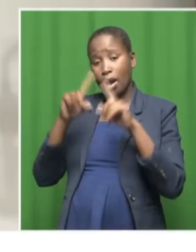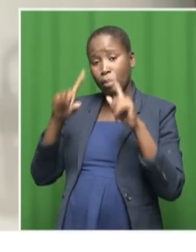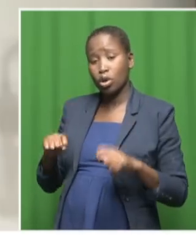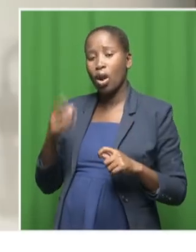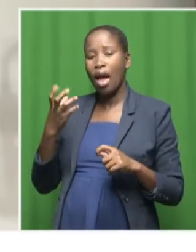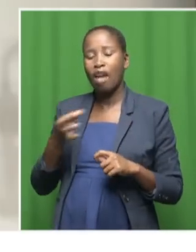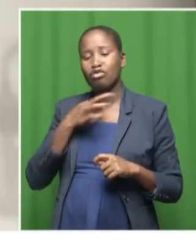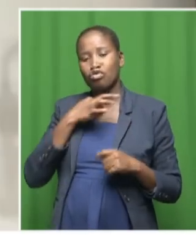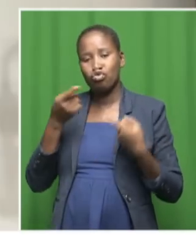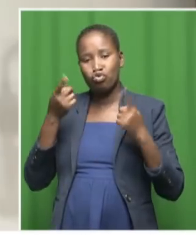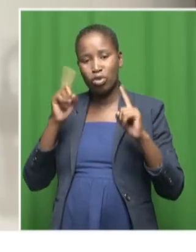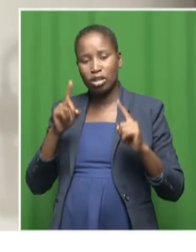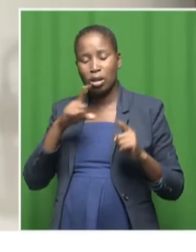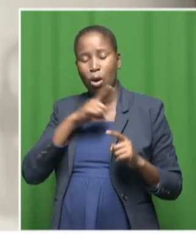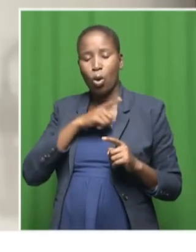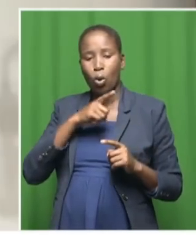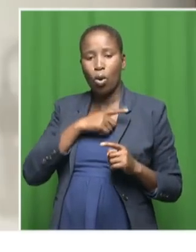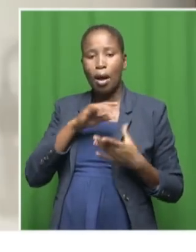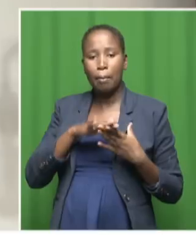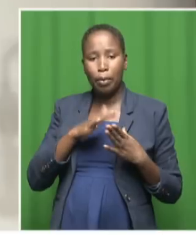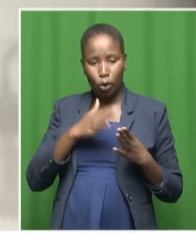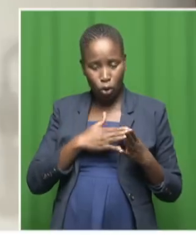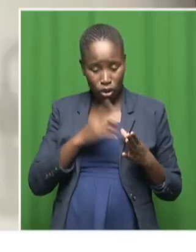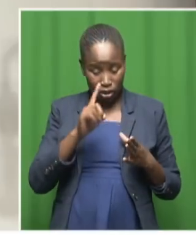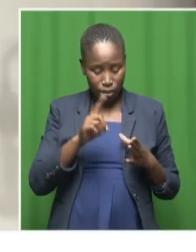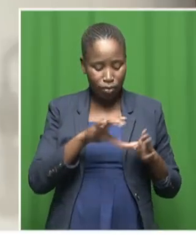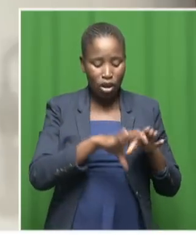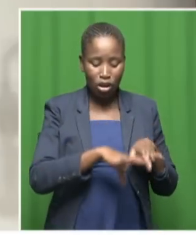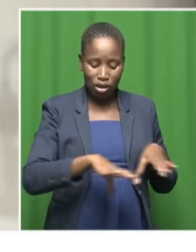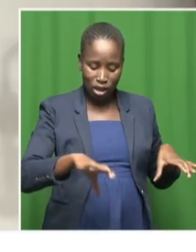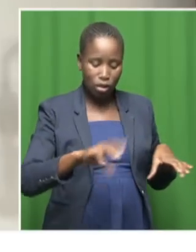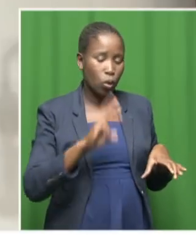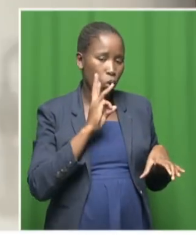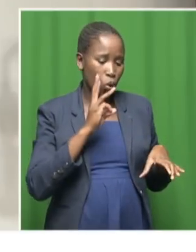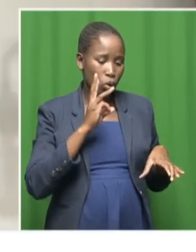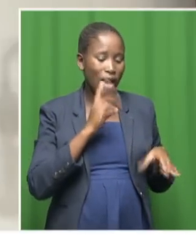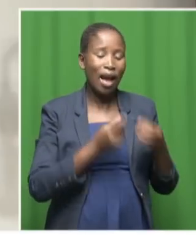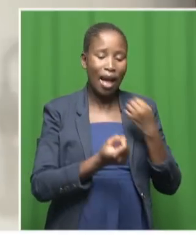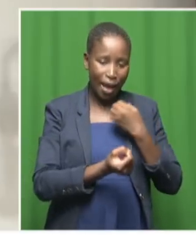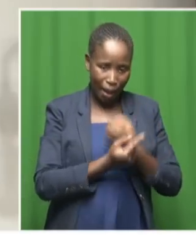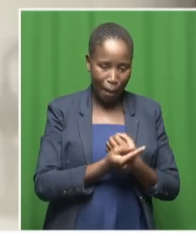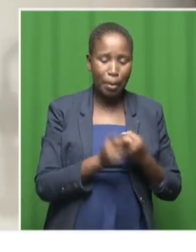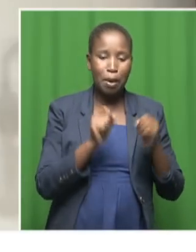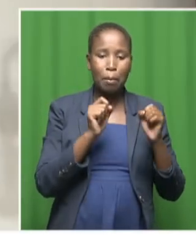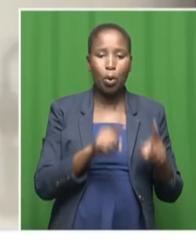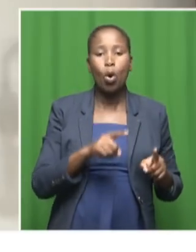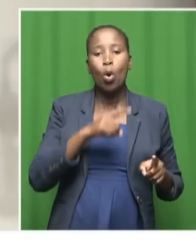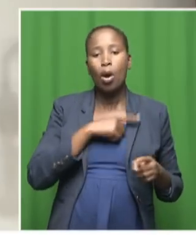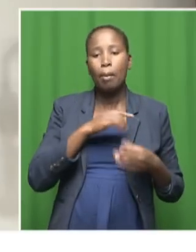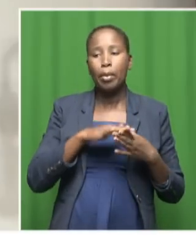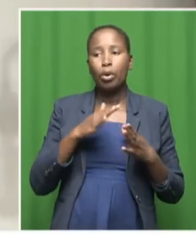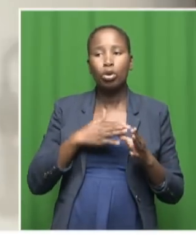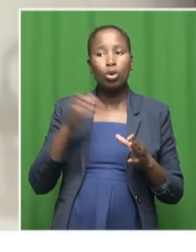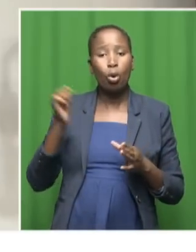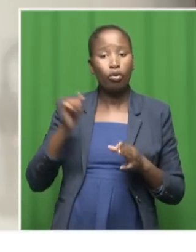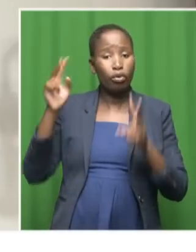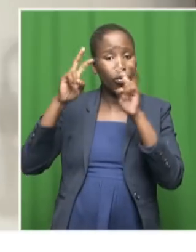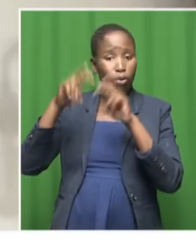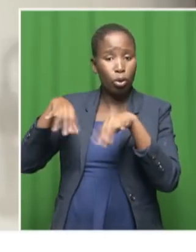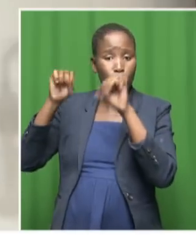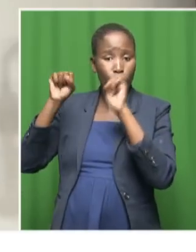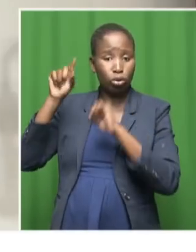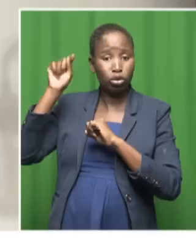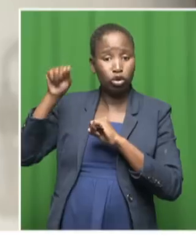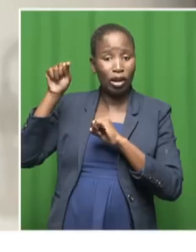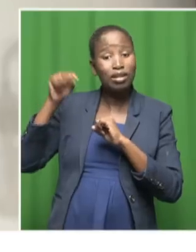sewage infrastructure being damaged because of load shedding, and that will cause pollution incidents. And we are on